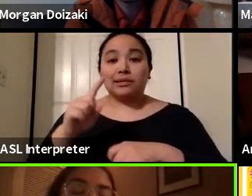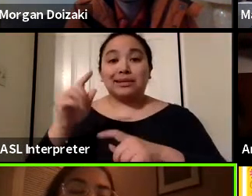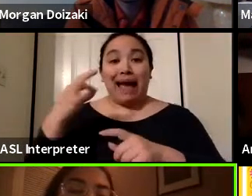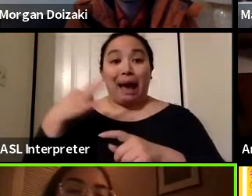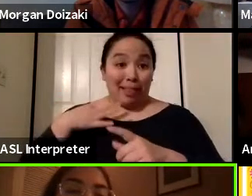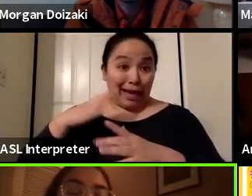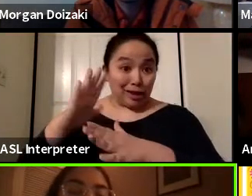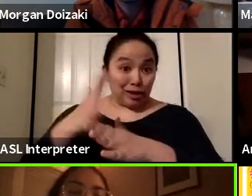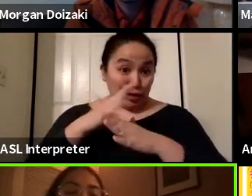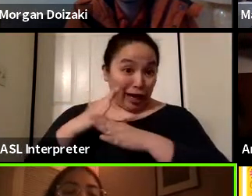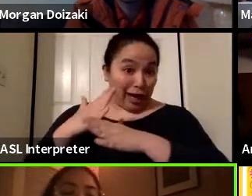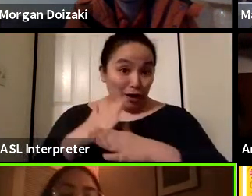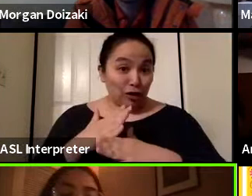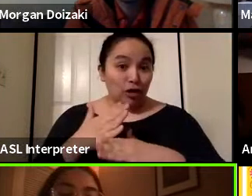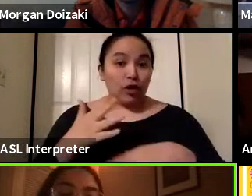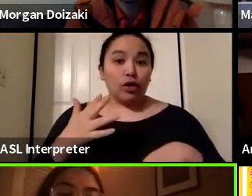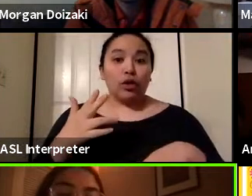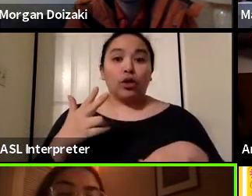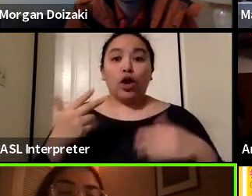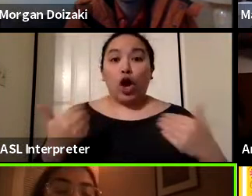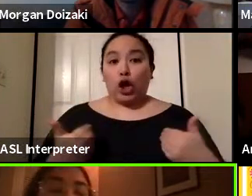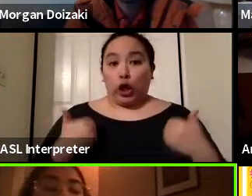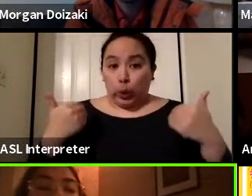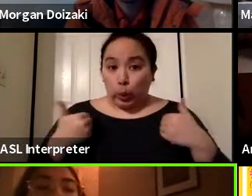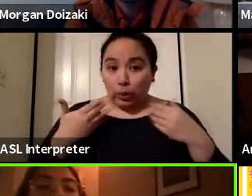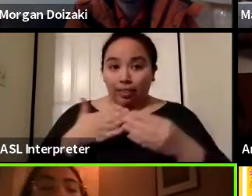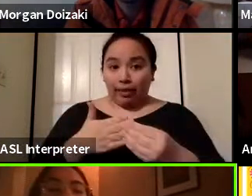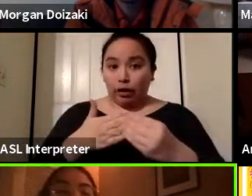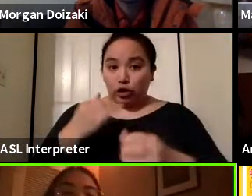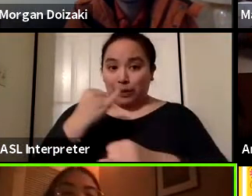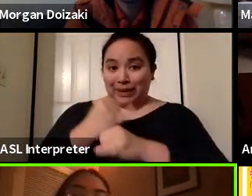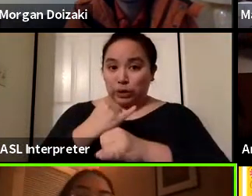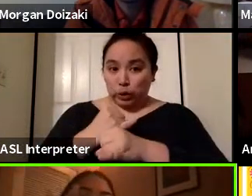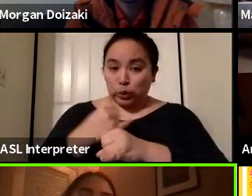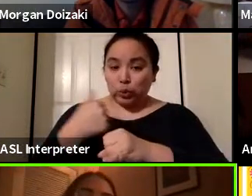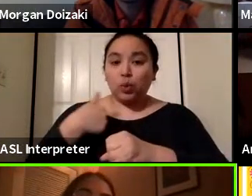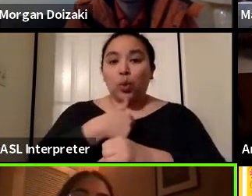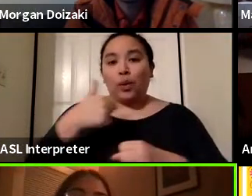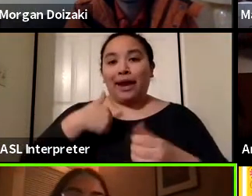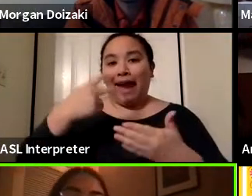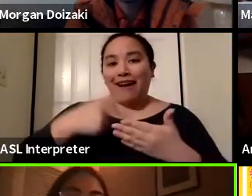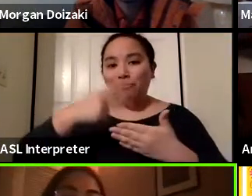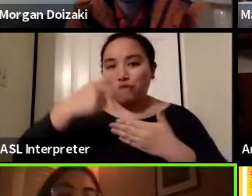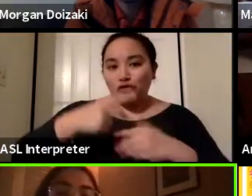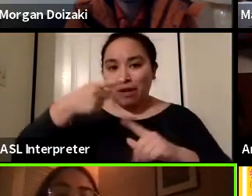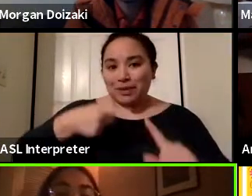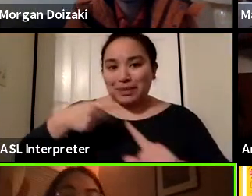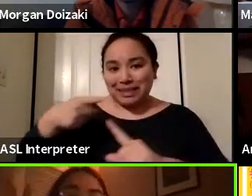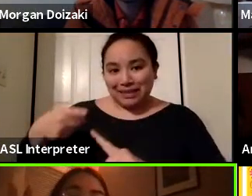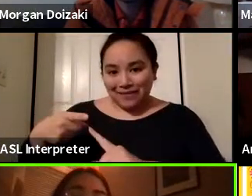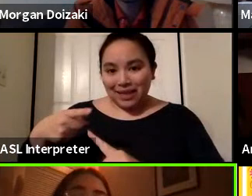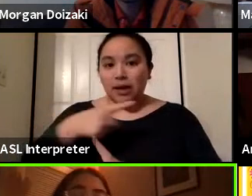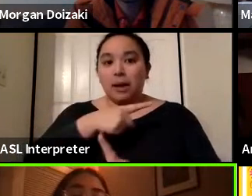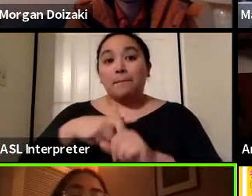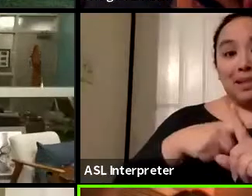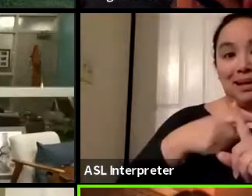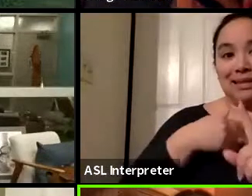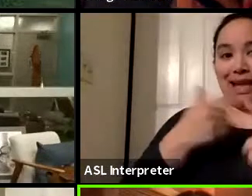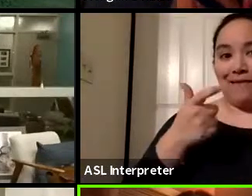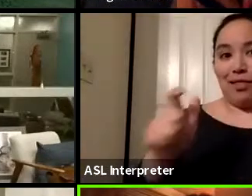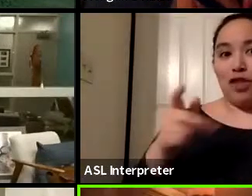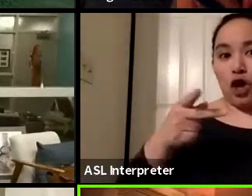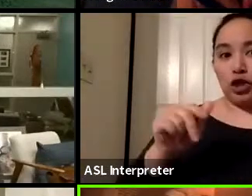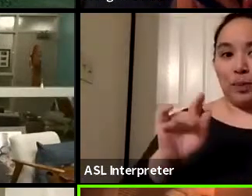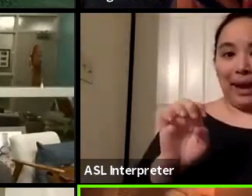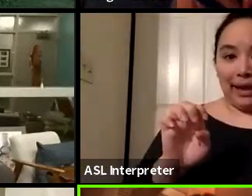application. We, as Youth Leadership Institute, we have both programmatic specific pages as well as a big page that's shared